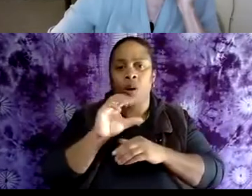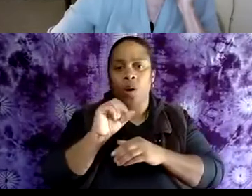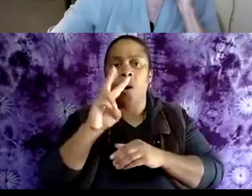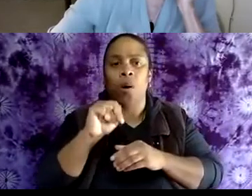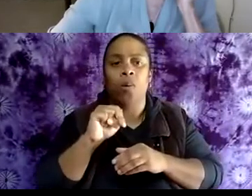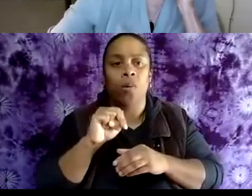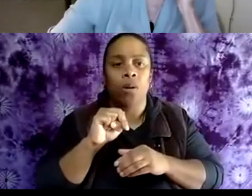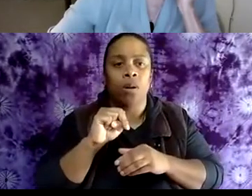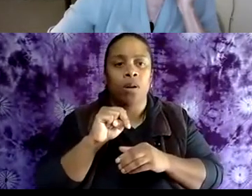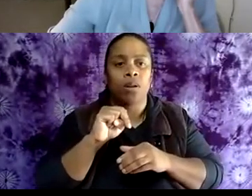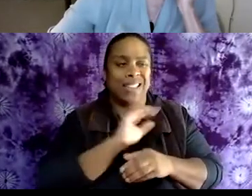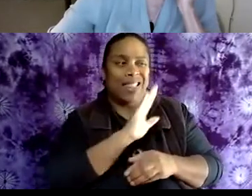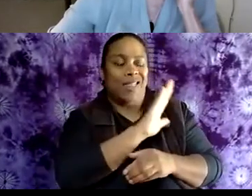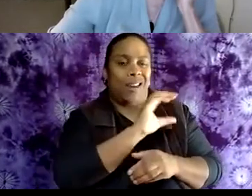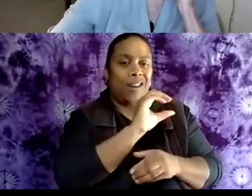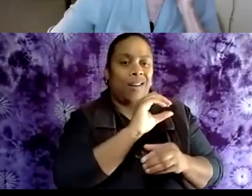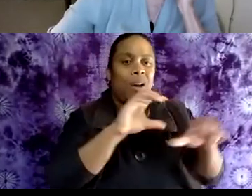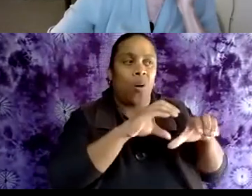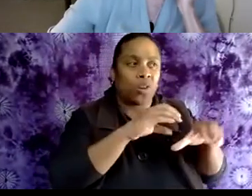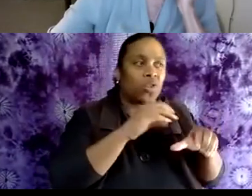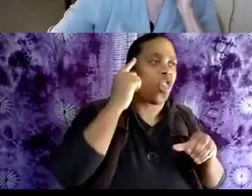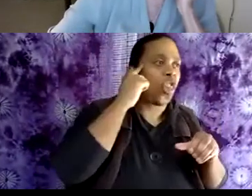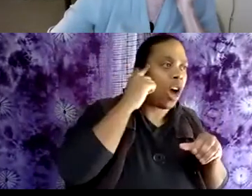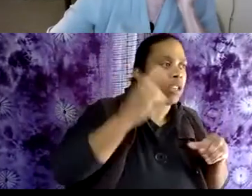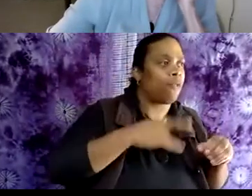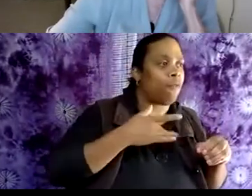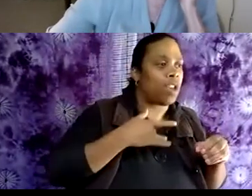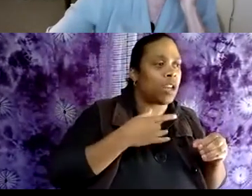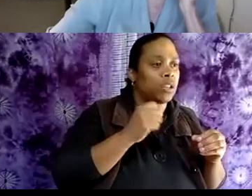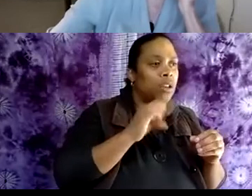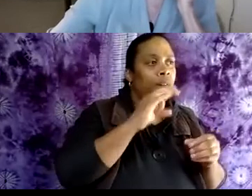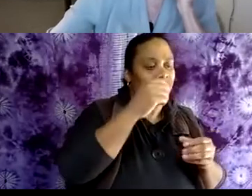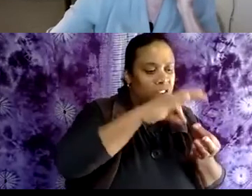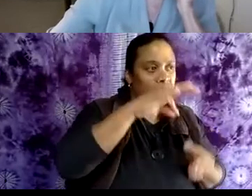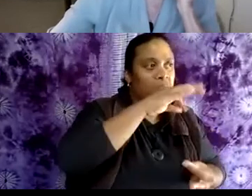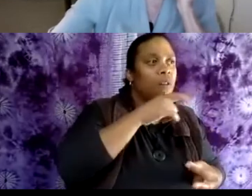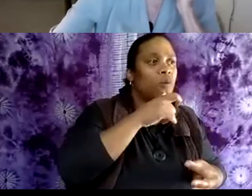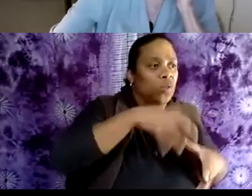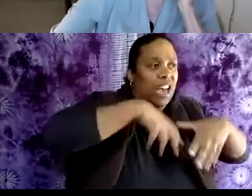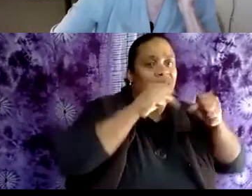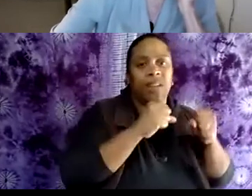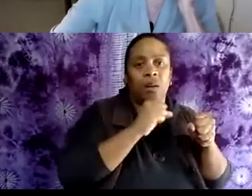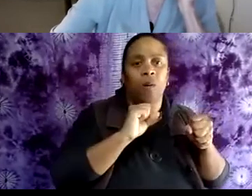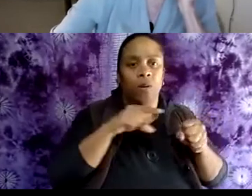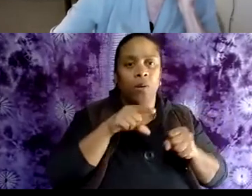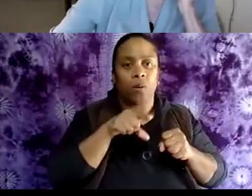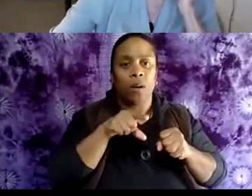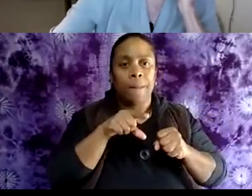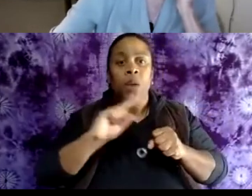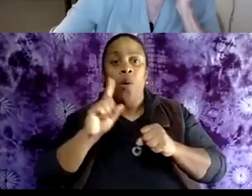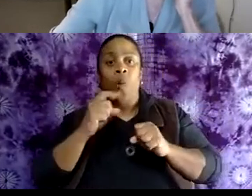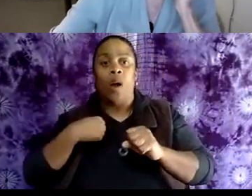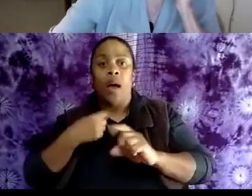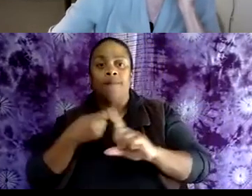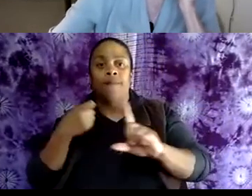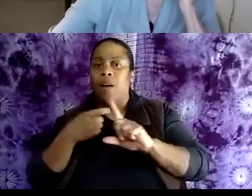the actions and activities and thoughts and feelings of what possesses you. So where I come from, I don't believe in